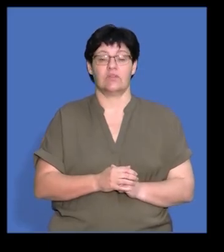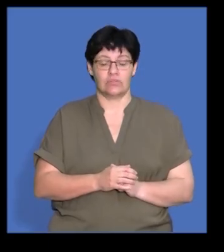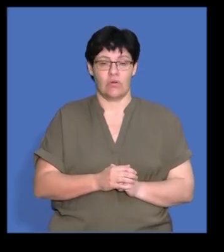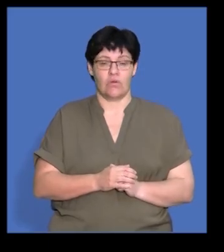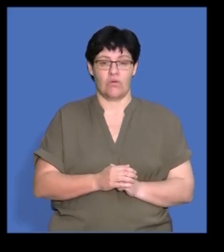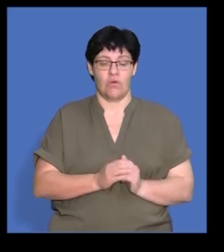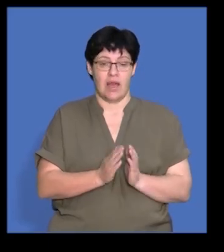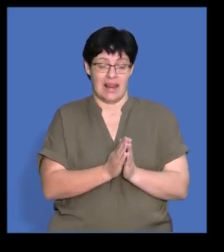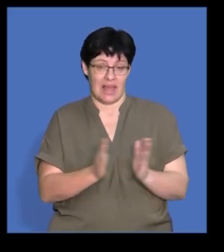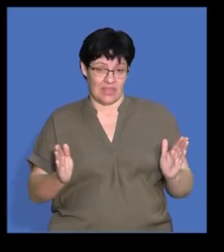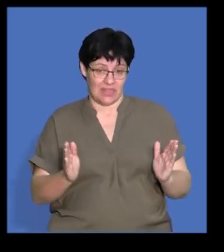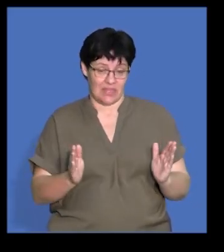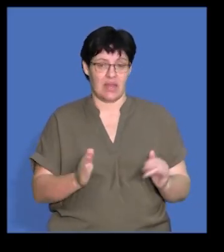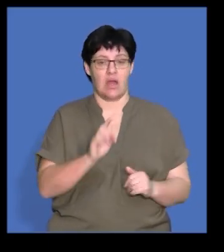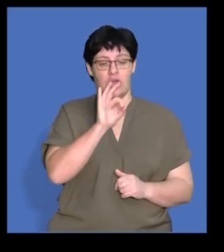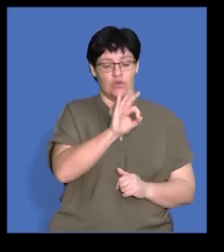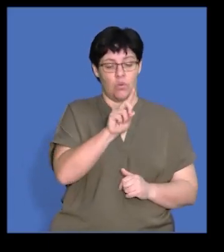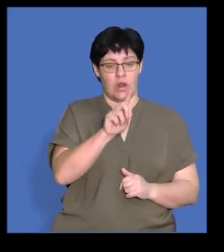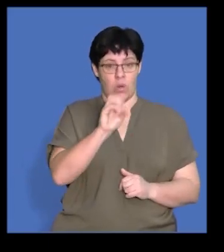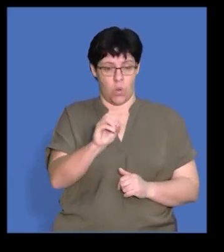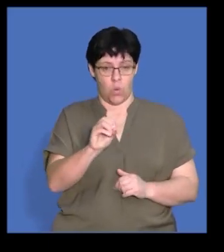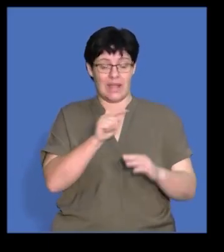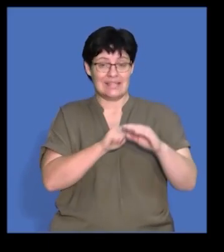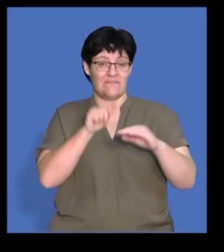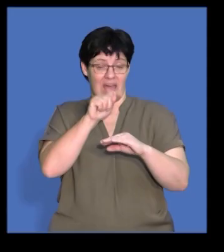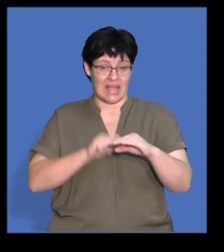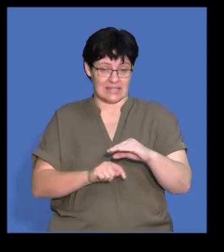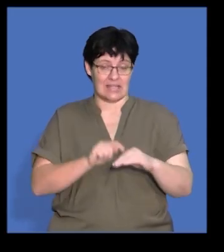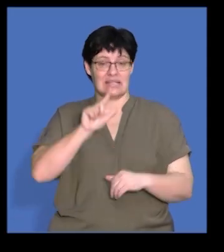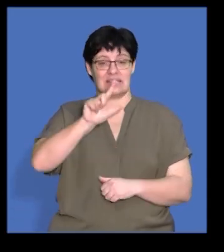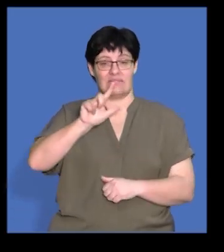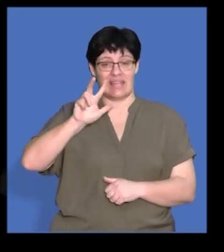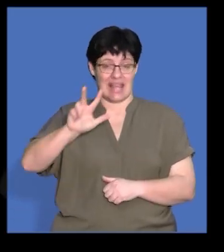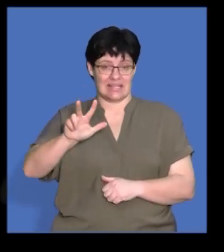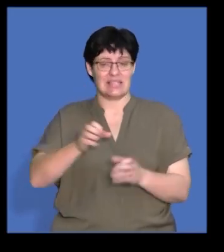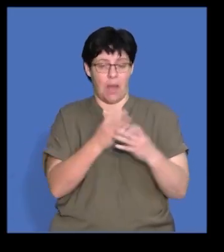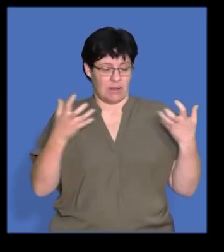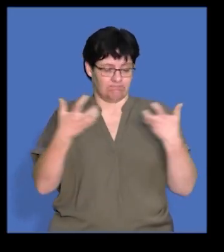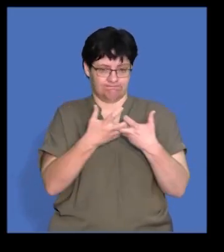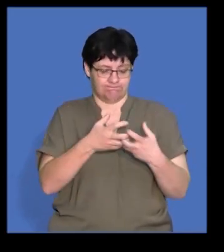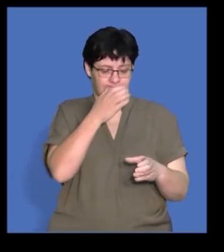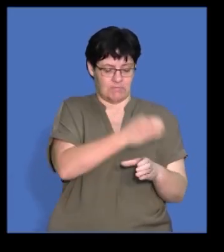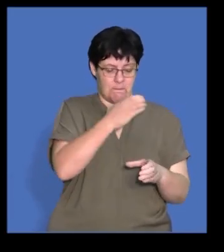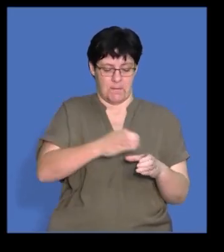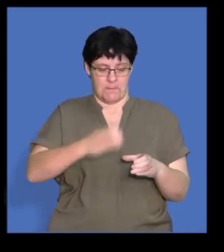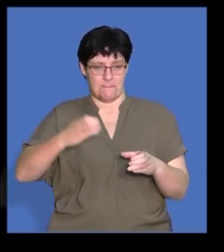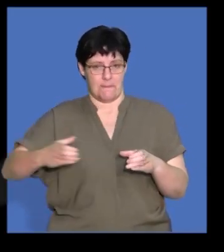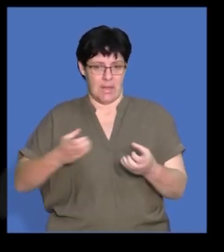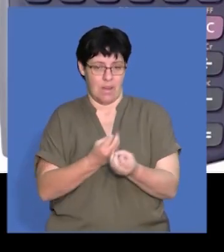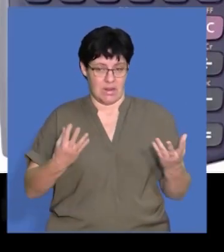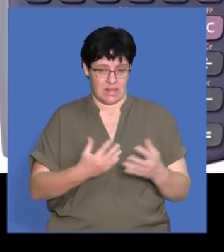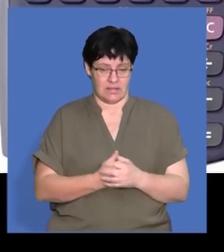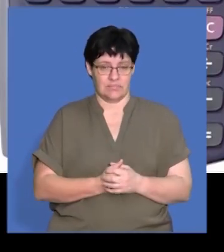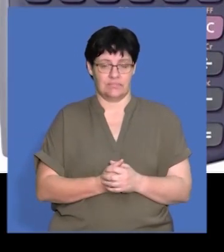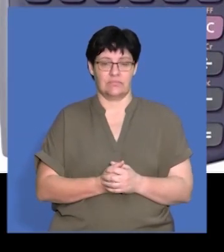length is 310 divided by 78. That's how many will fit into the length. So now let's get